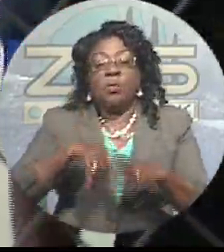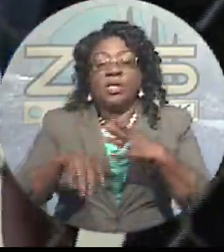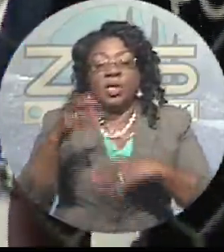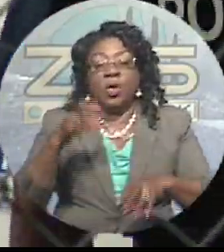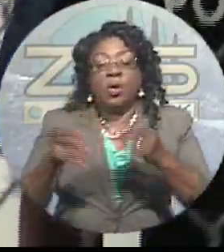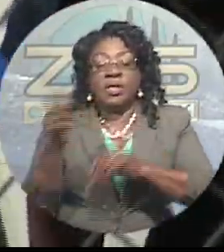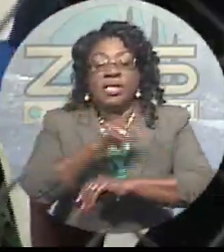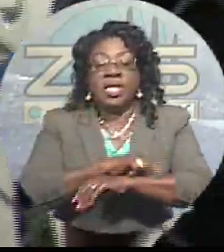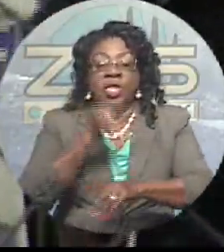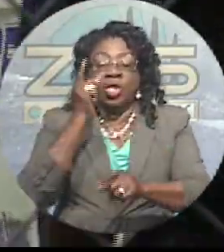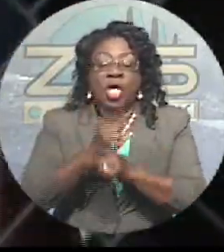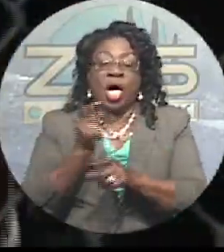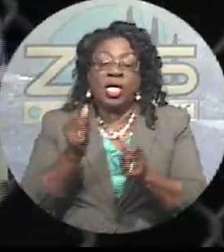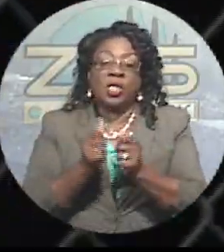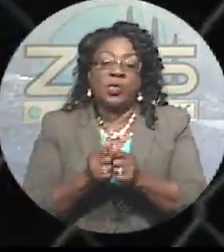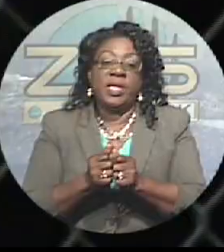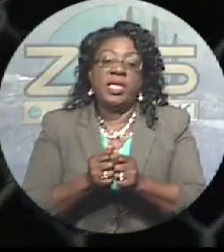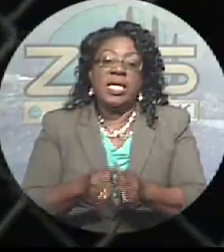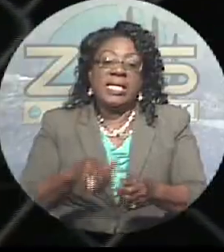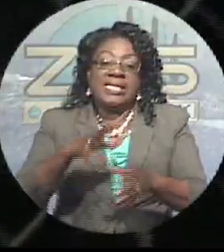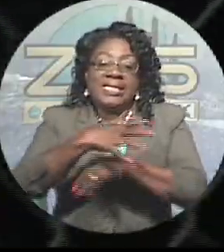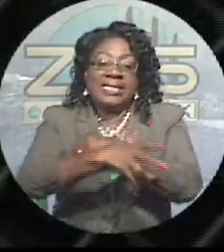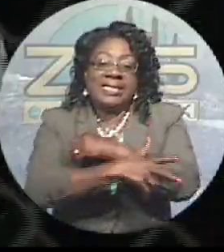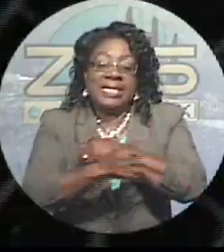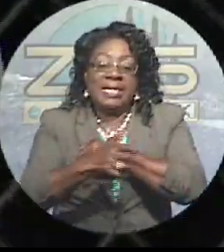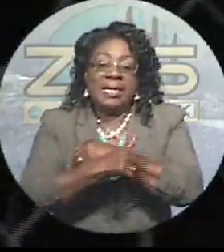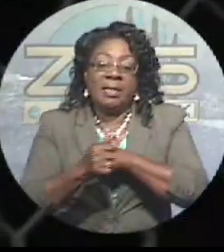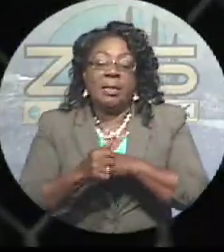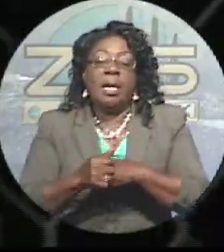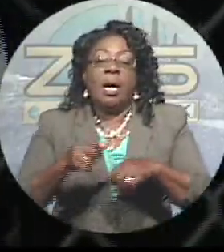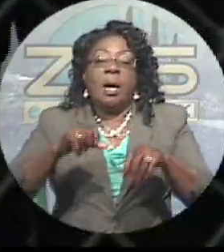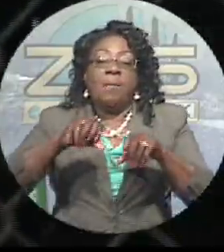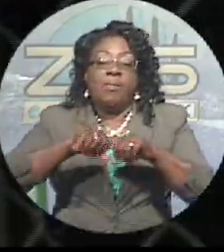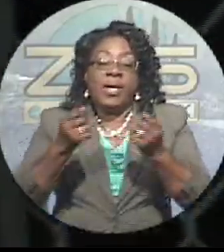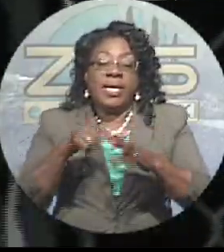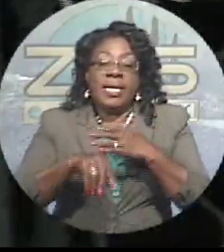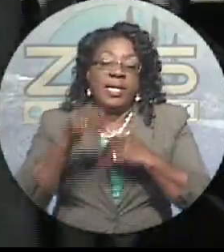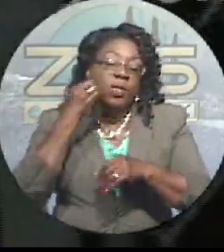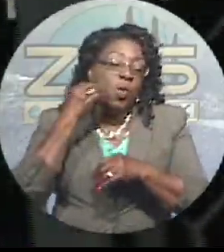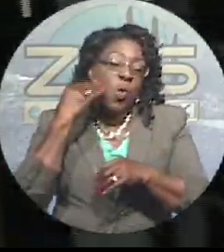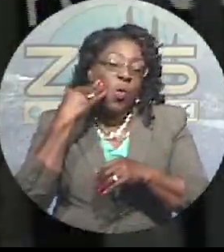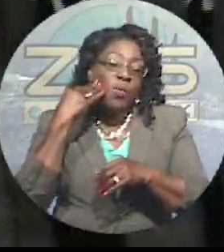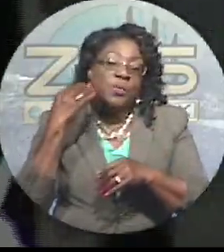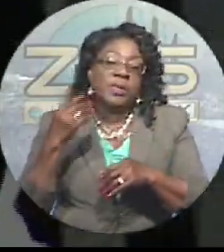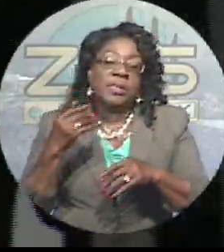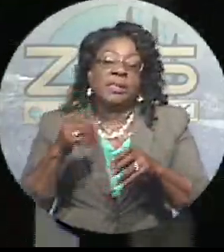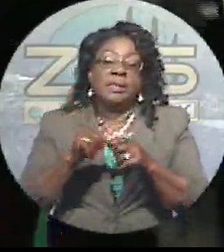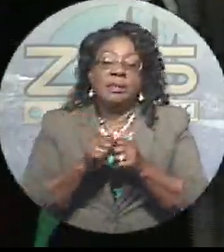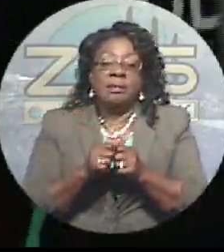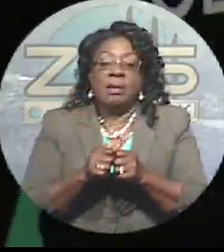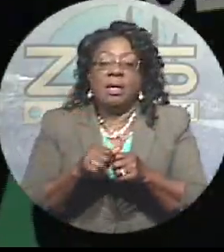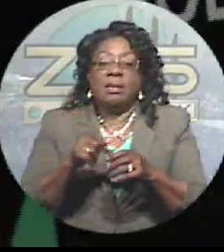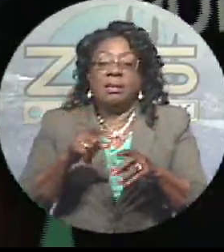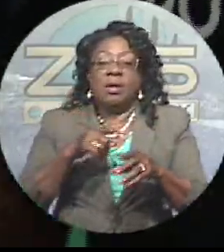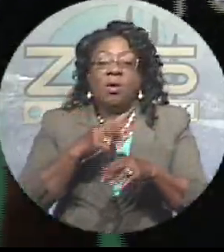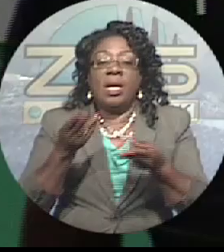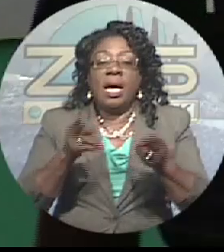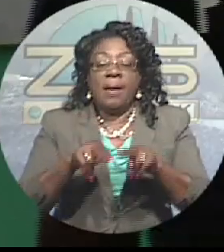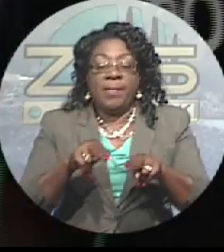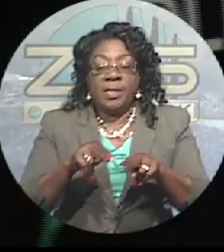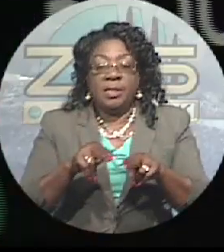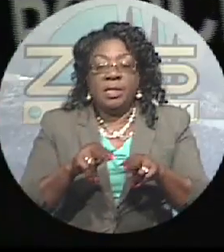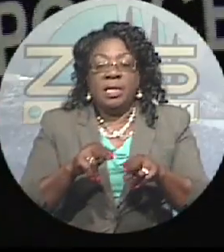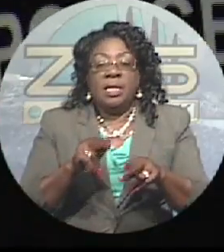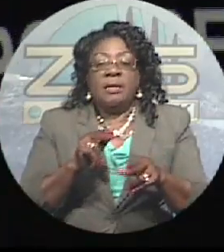of stealing, housebreaking, and burglary. The alleged offenses are said to have occurred between February and July of last year. He was